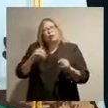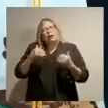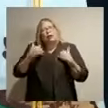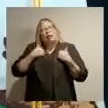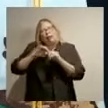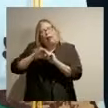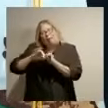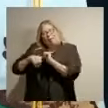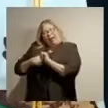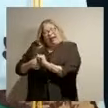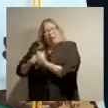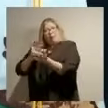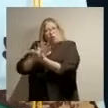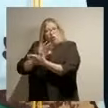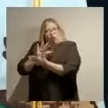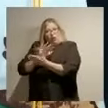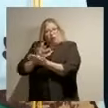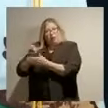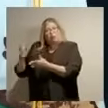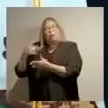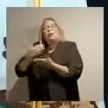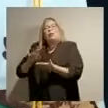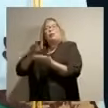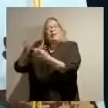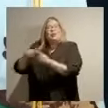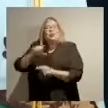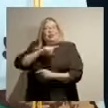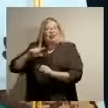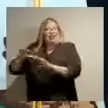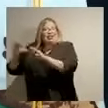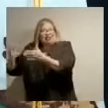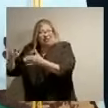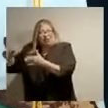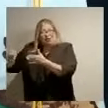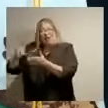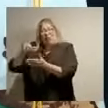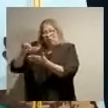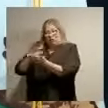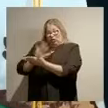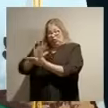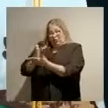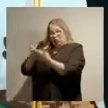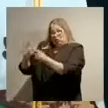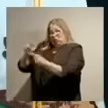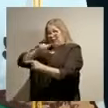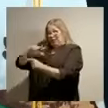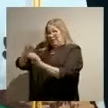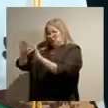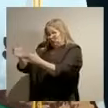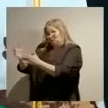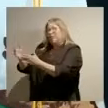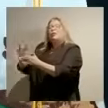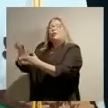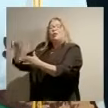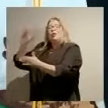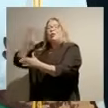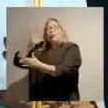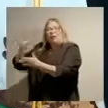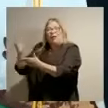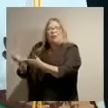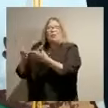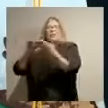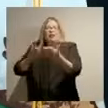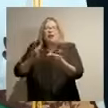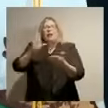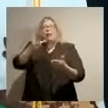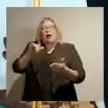backup documents that are provided to the legislature, and those will be provided by the May